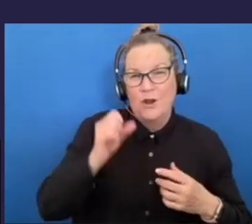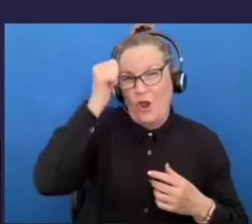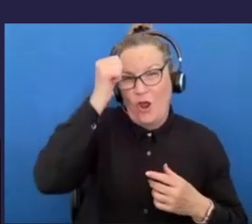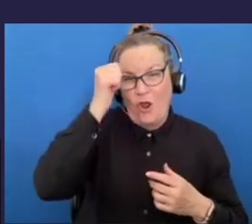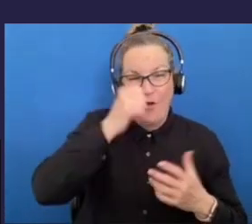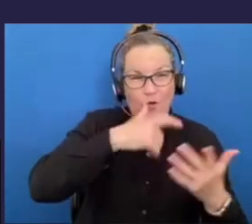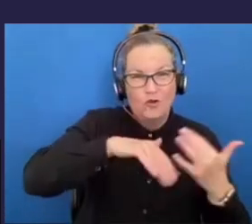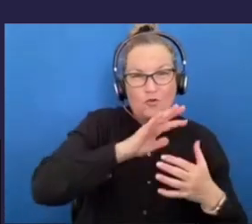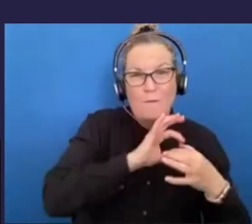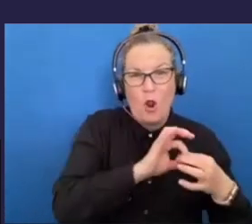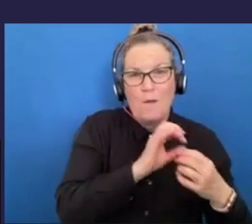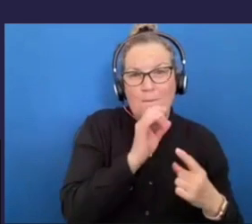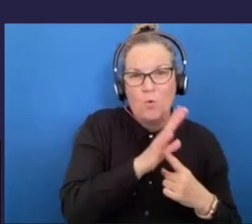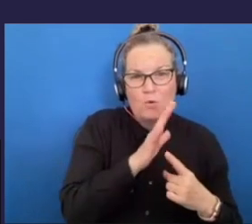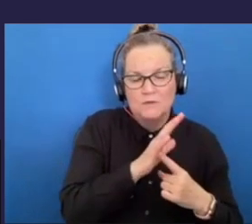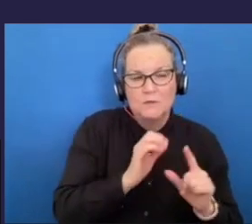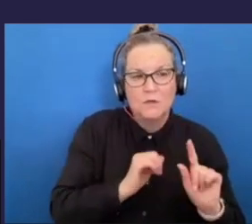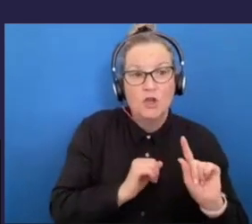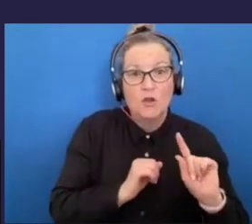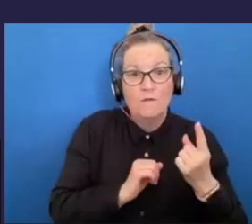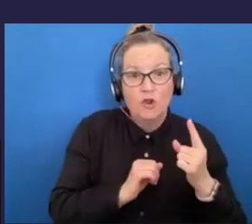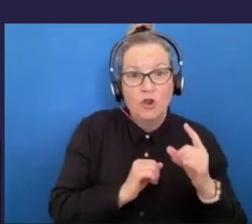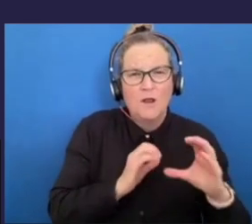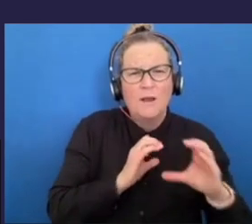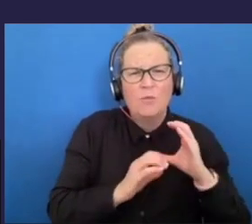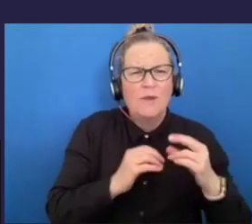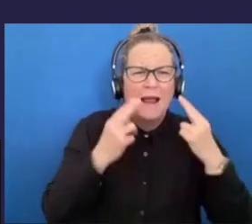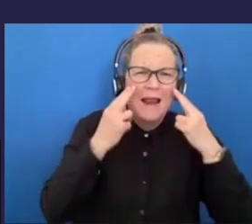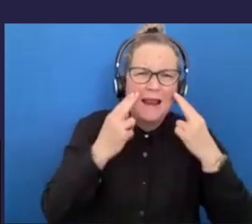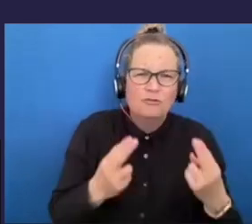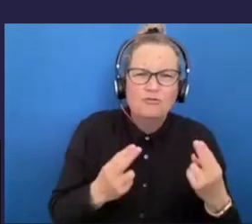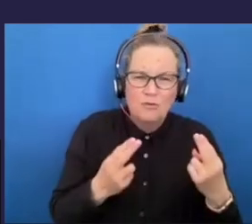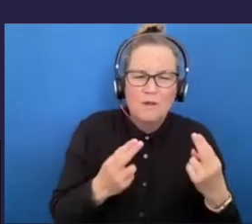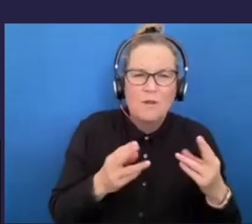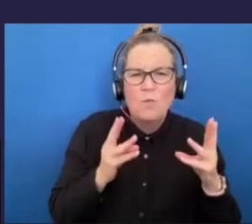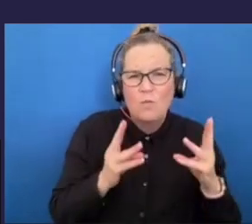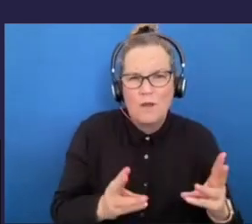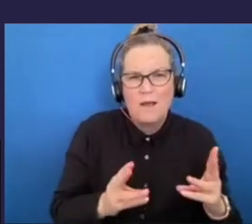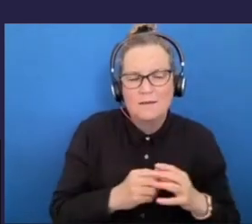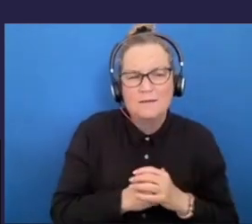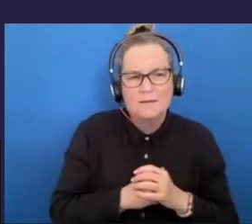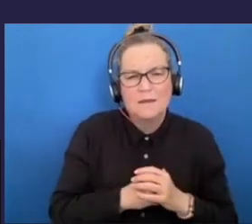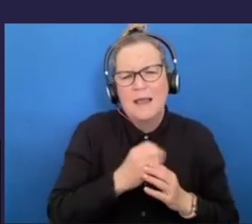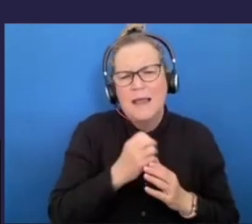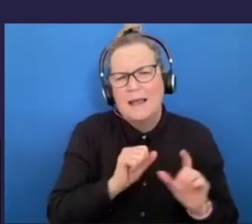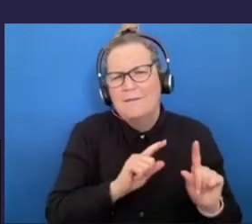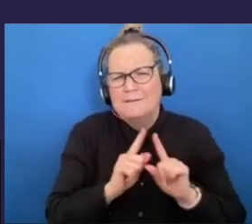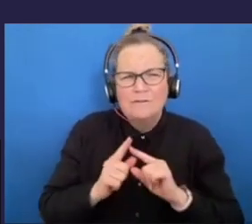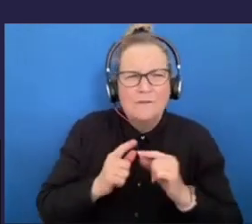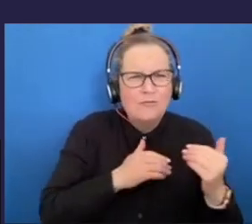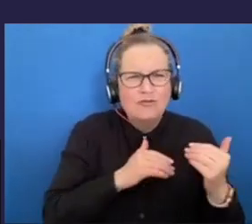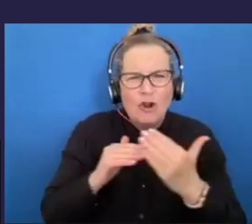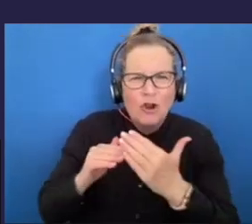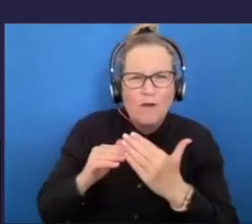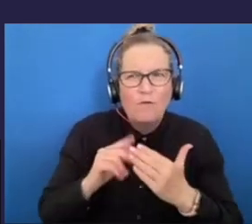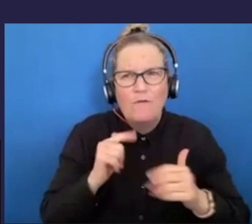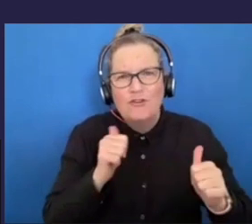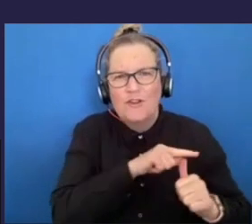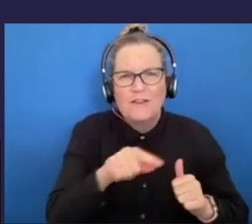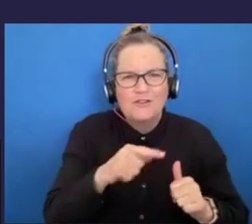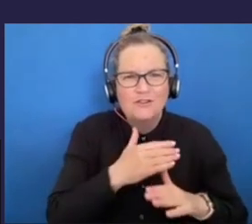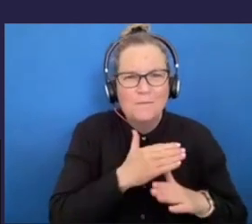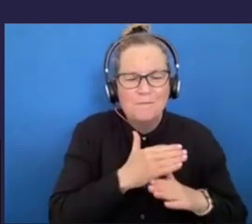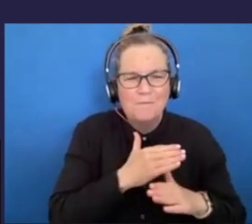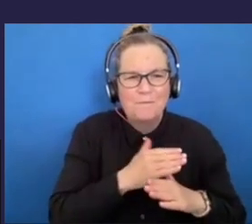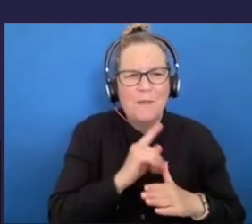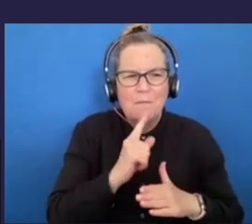The first step is to communicate natural ways. There are always a number of different approaches to accomplish any task, but workplaces usually